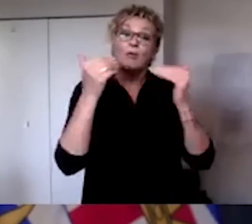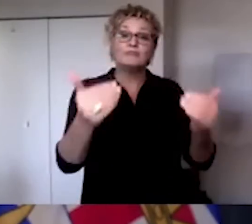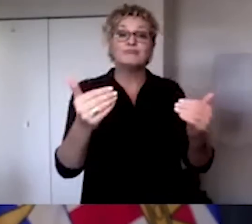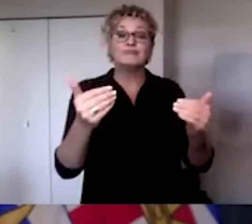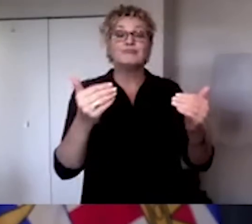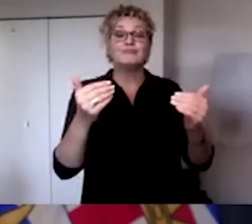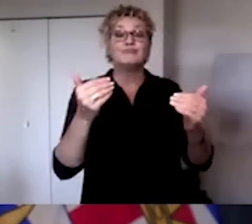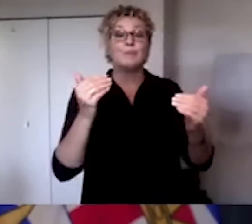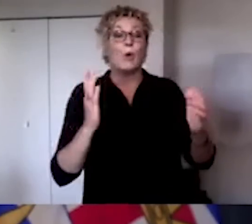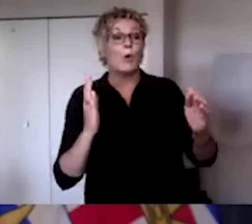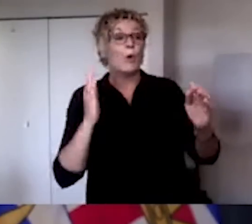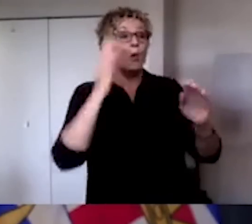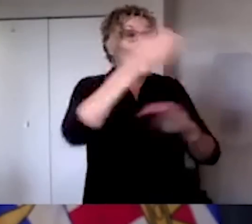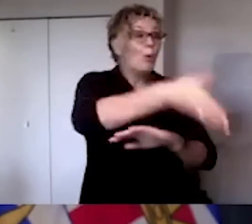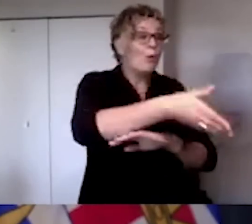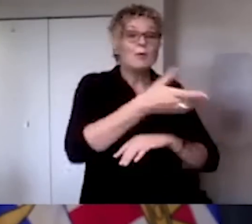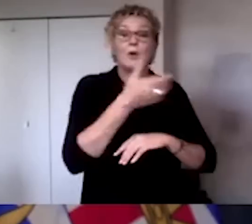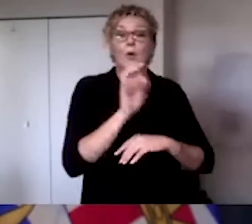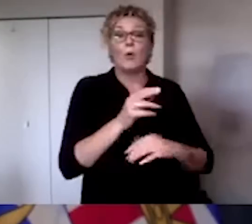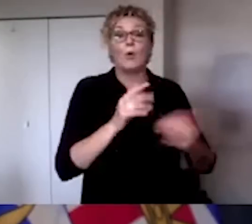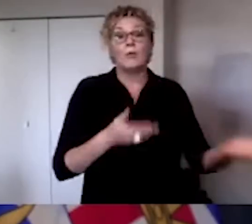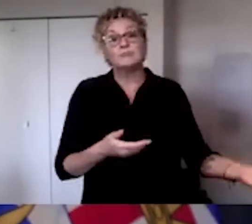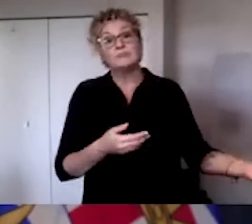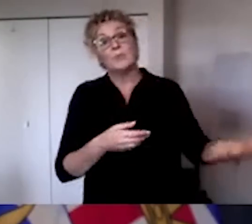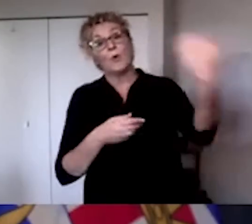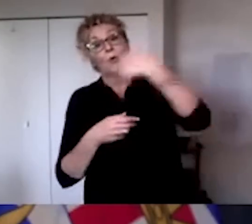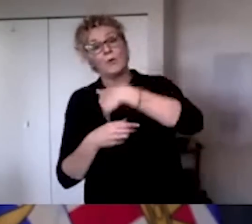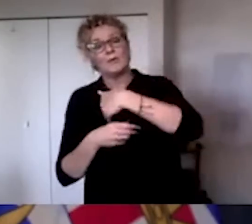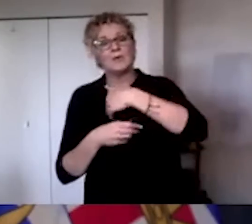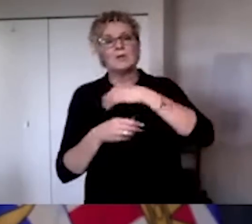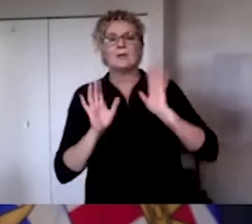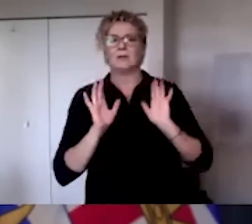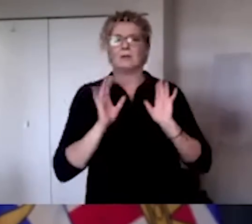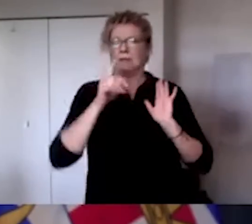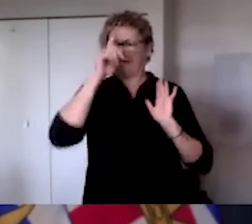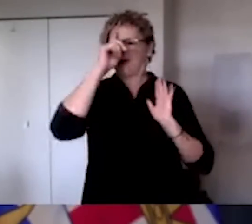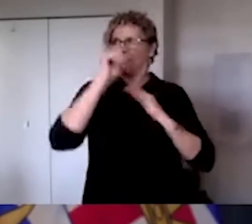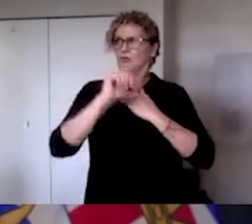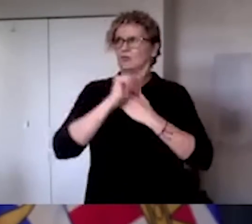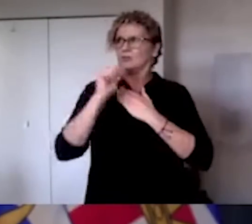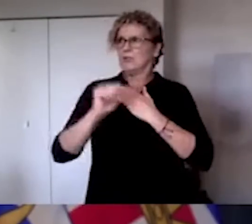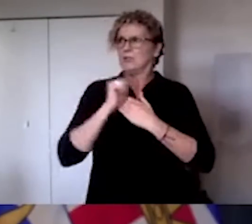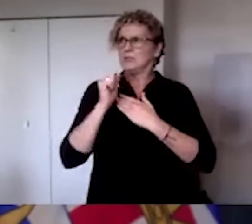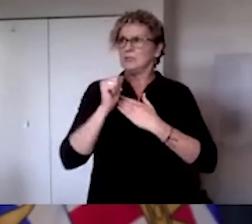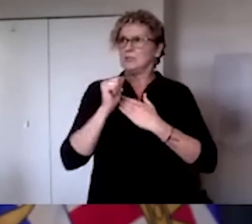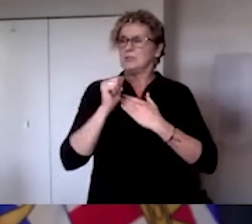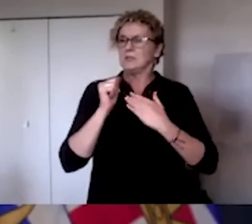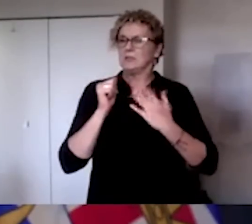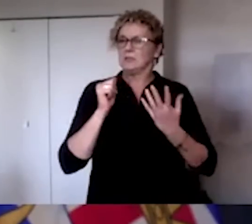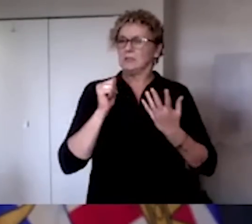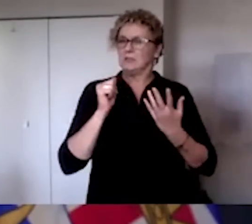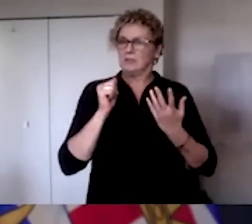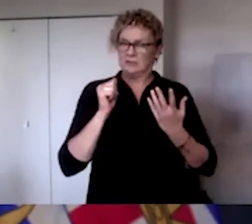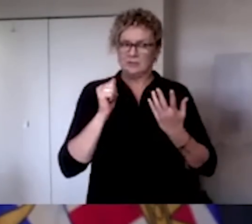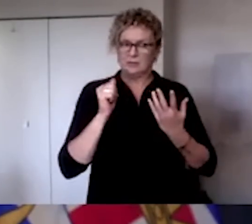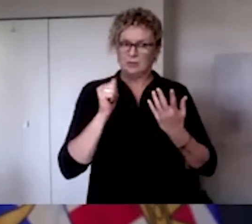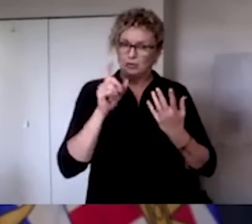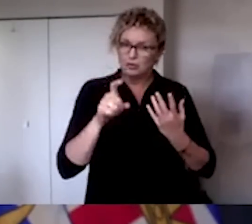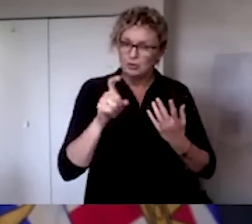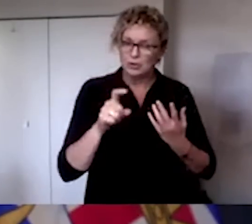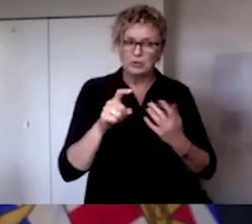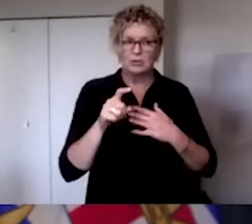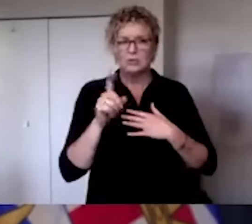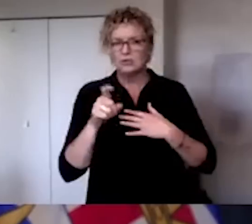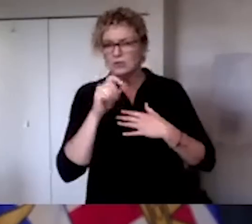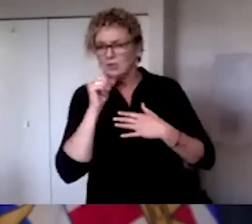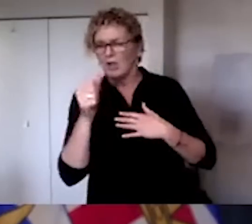time. So we do know what we need to do to protect ourselves. We have seen our way through this pandemic,